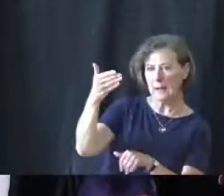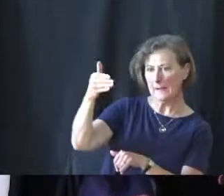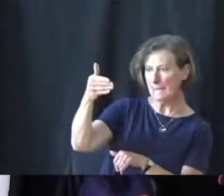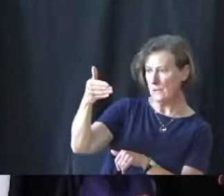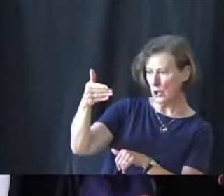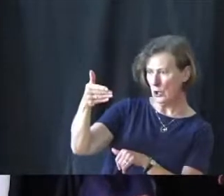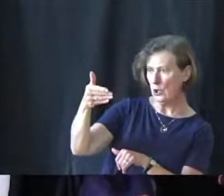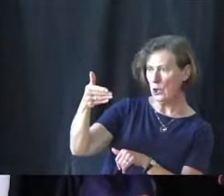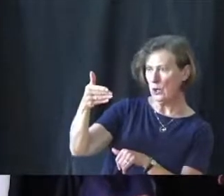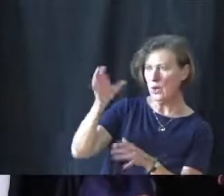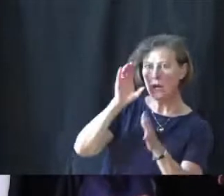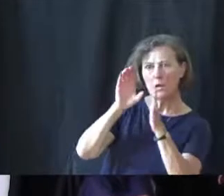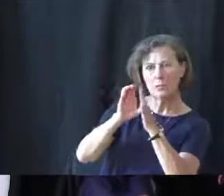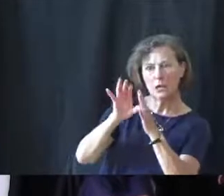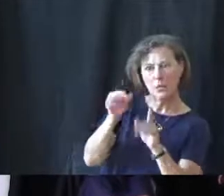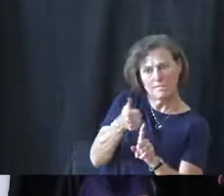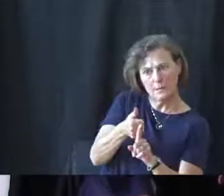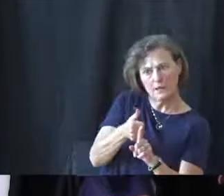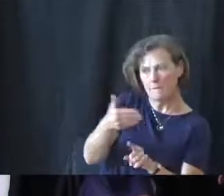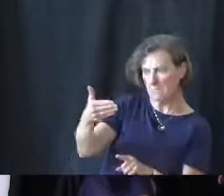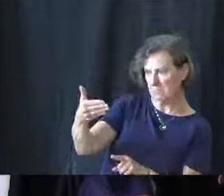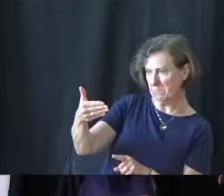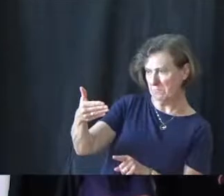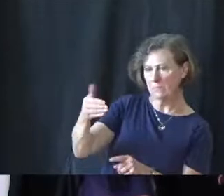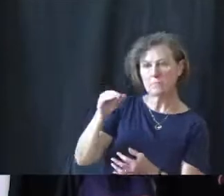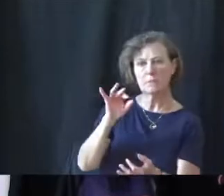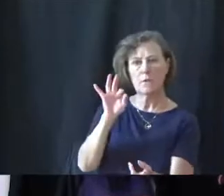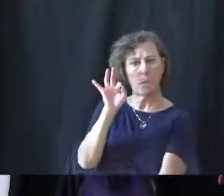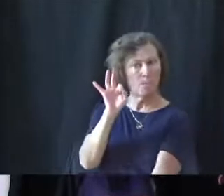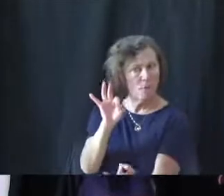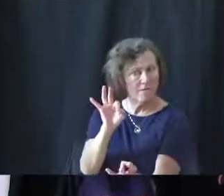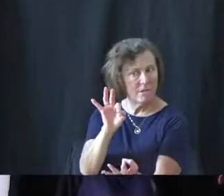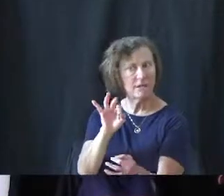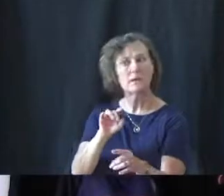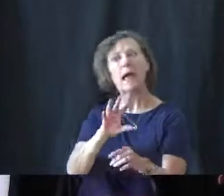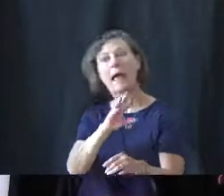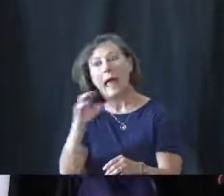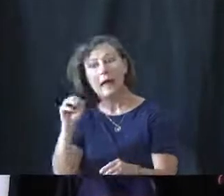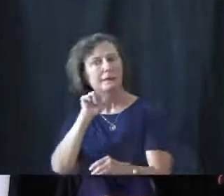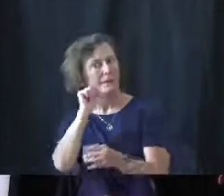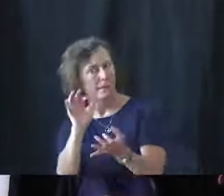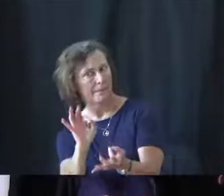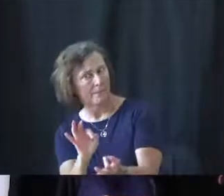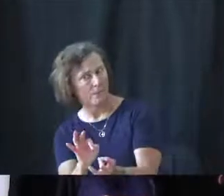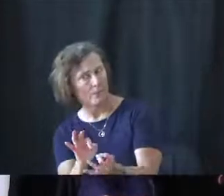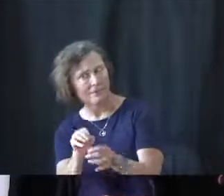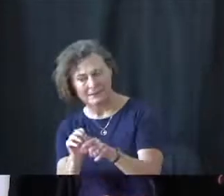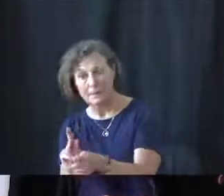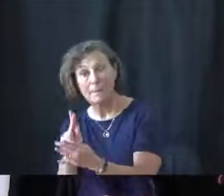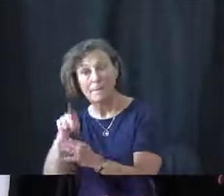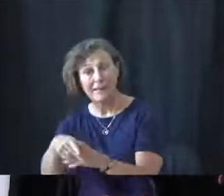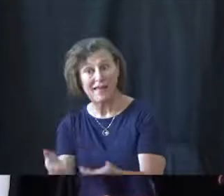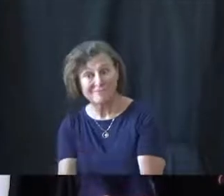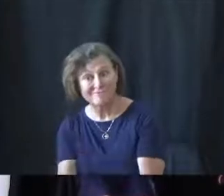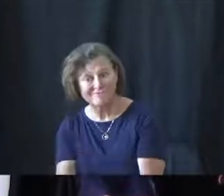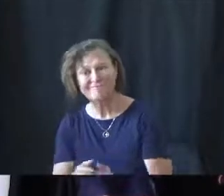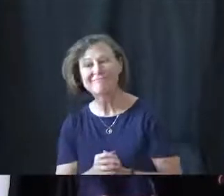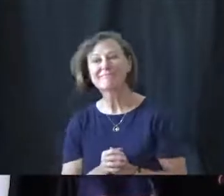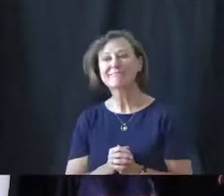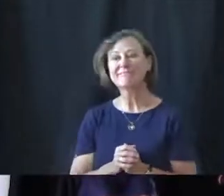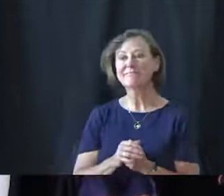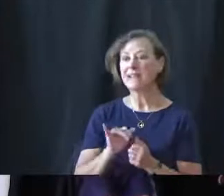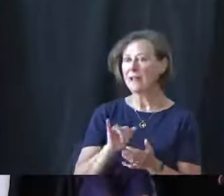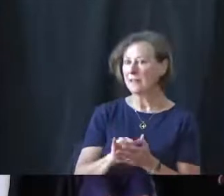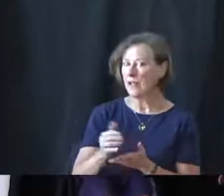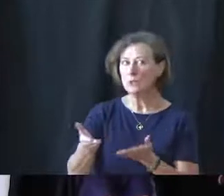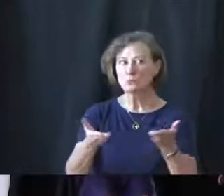picture of themselves, both perfect as well as imperfect in the plants, which serve them